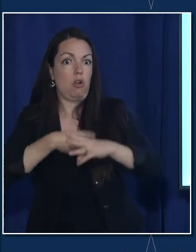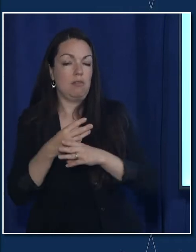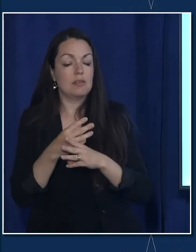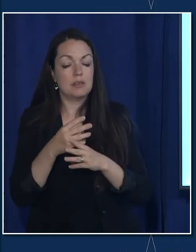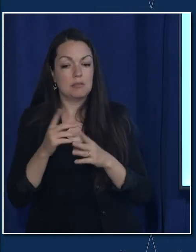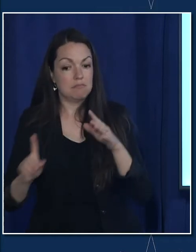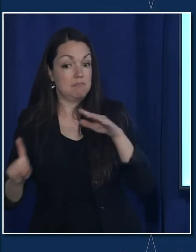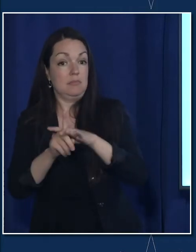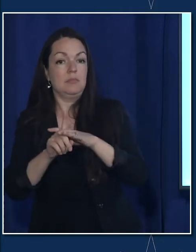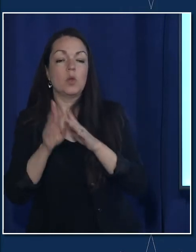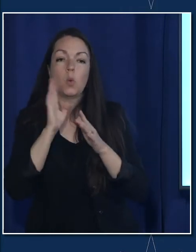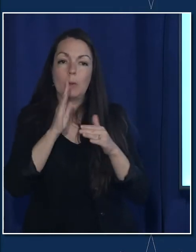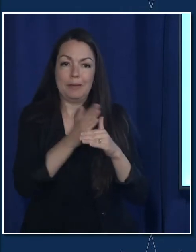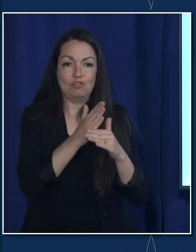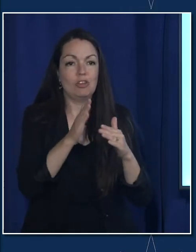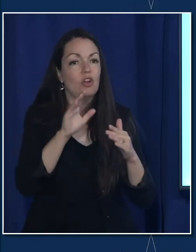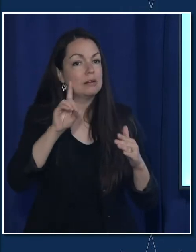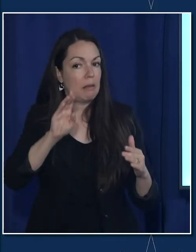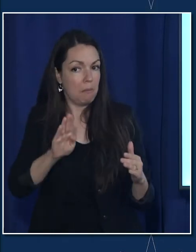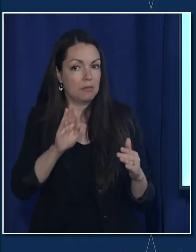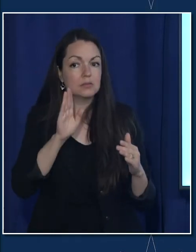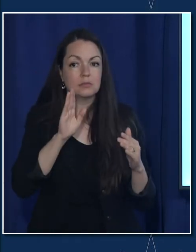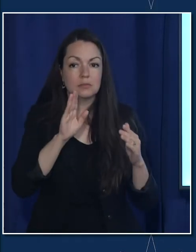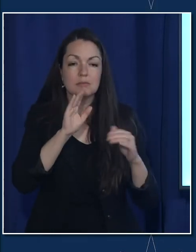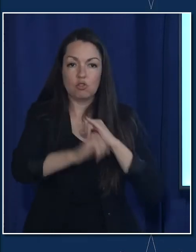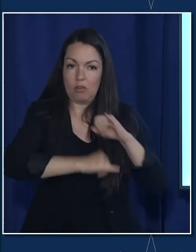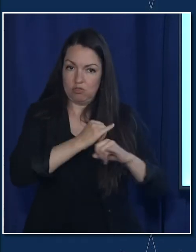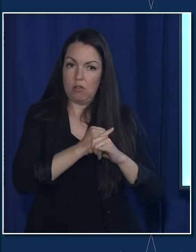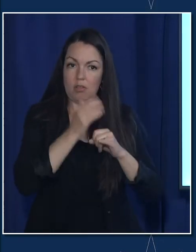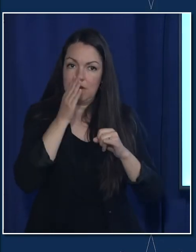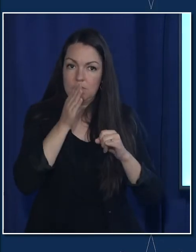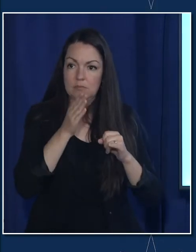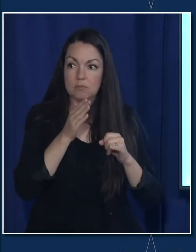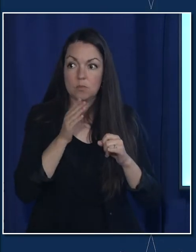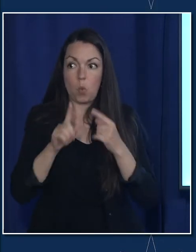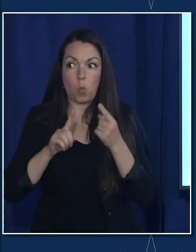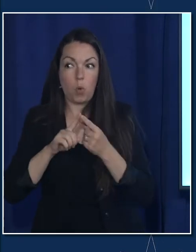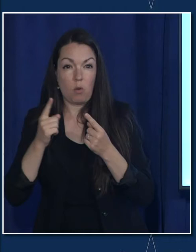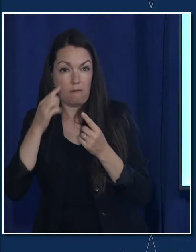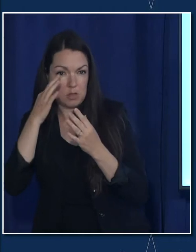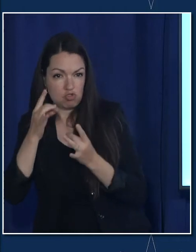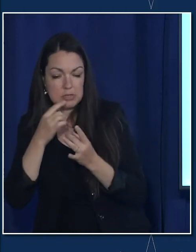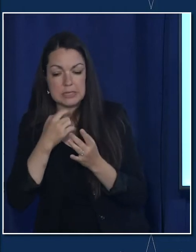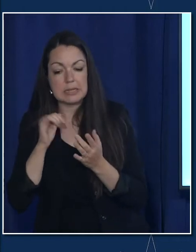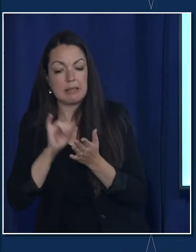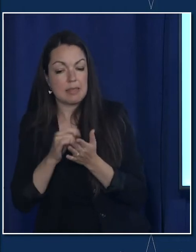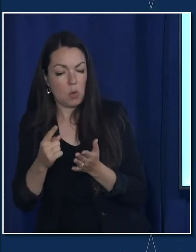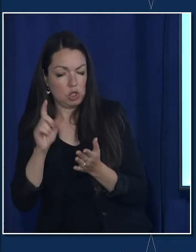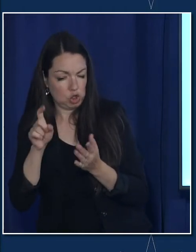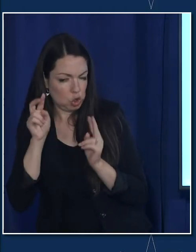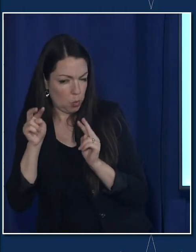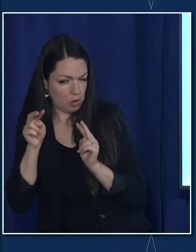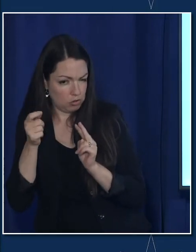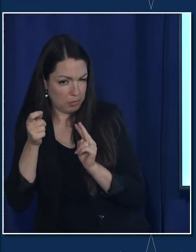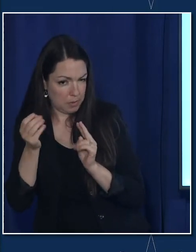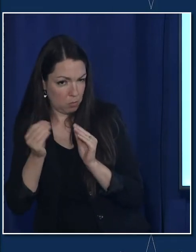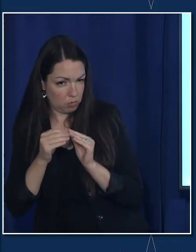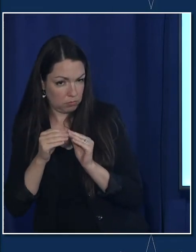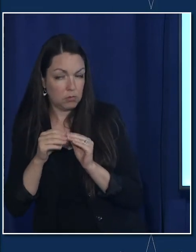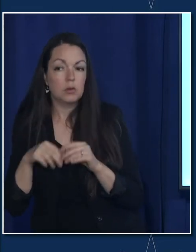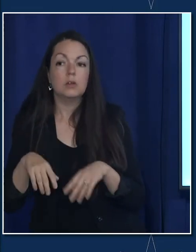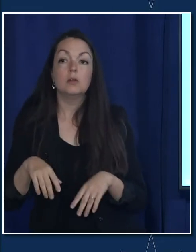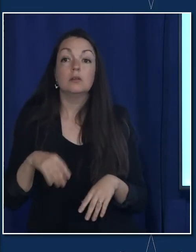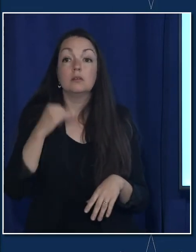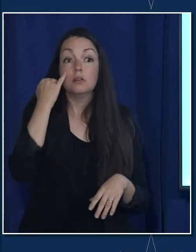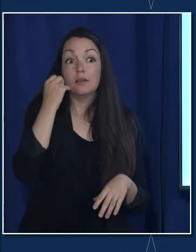shared internationally, so we can really see what's emerging. When a variant of interest emerge, it says, ooh, this is something we should watch a little bit. Once we